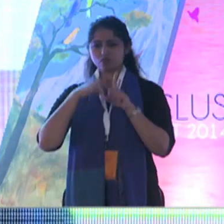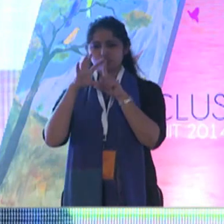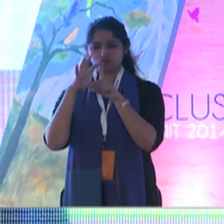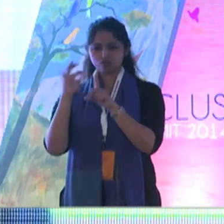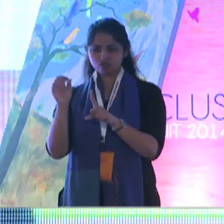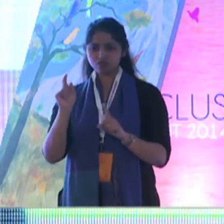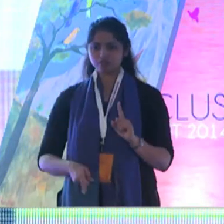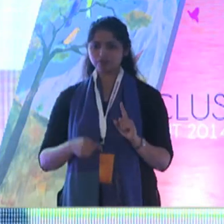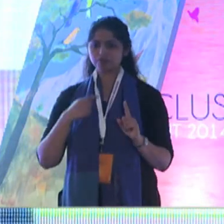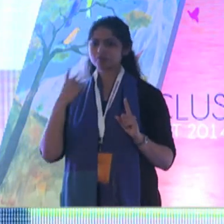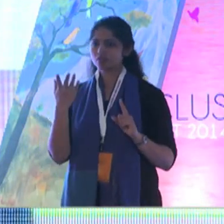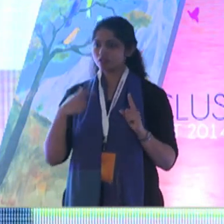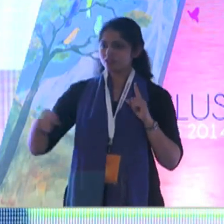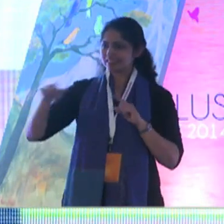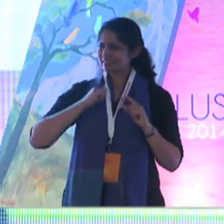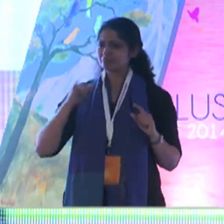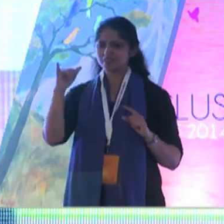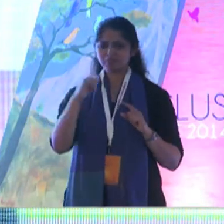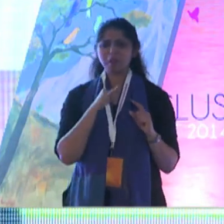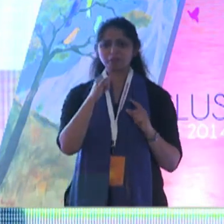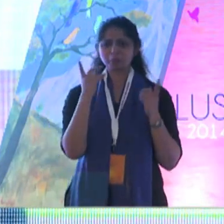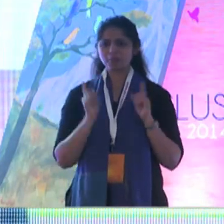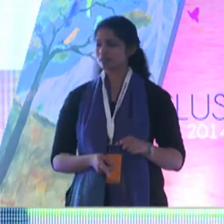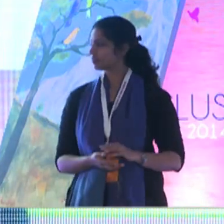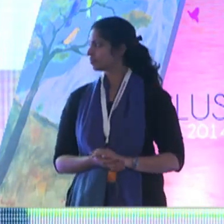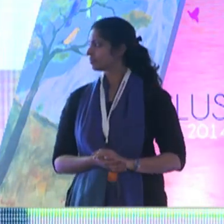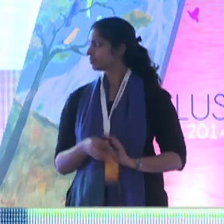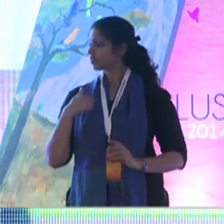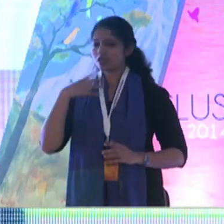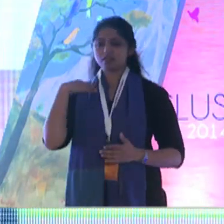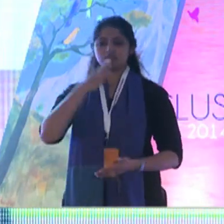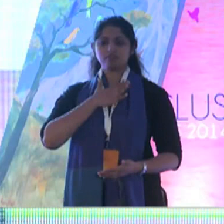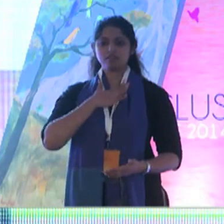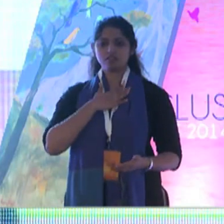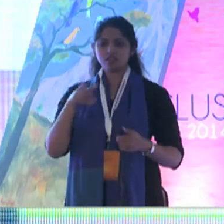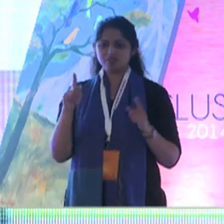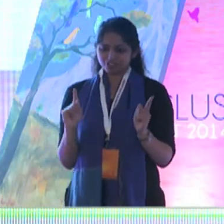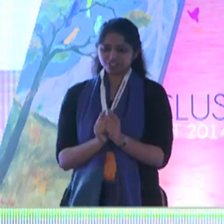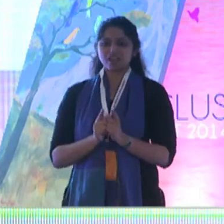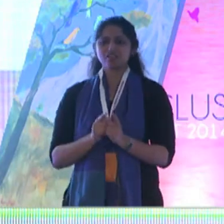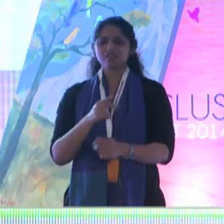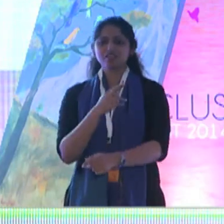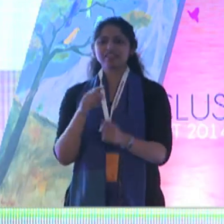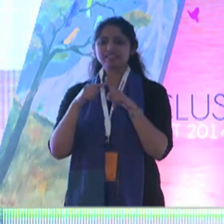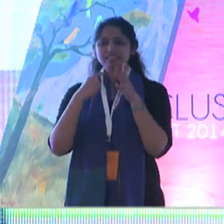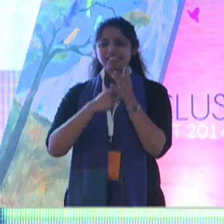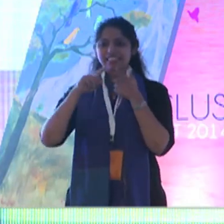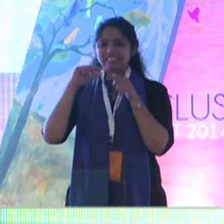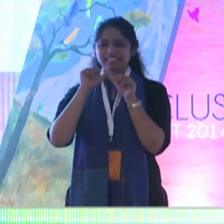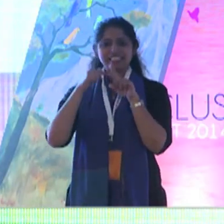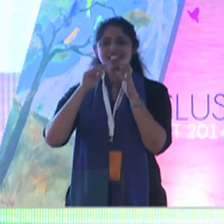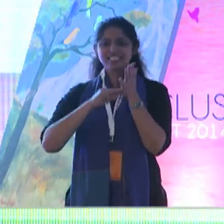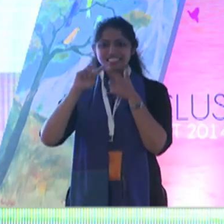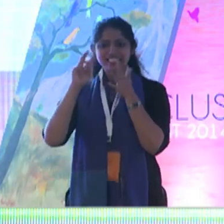telling you, I have one thing common with you and Ashwin. Can I say one thing? I believe in shock treatment. I do it on TV. You may see it to